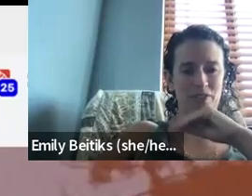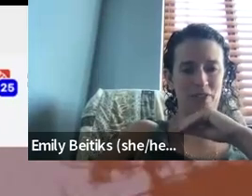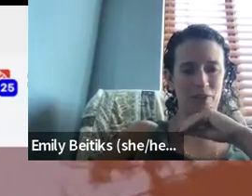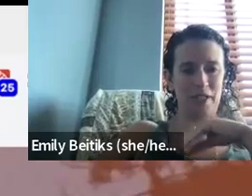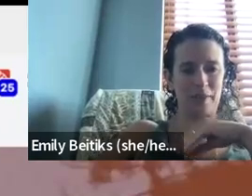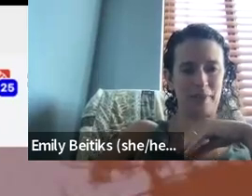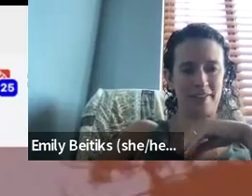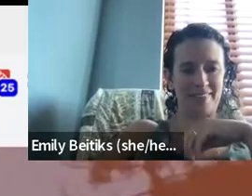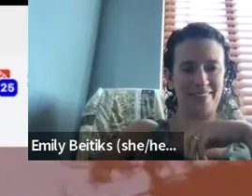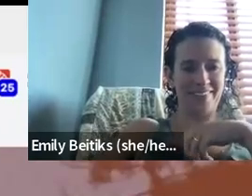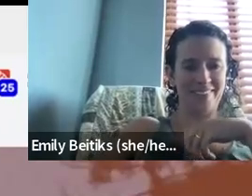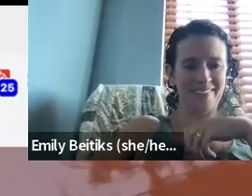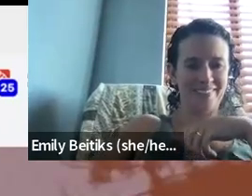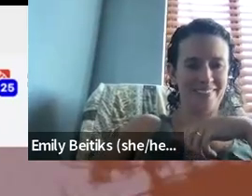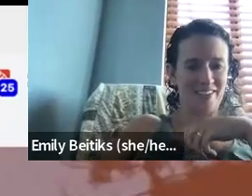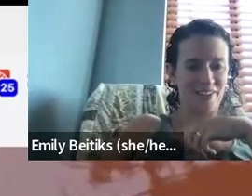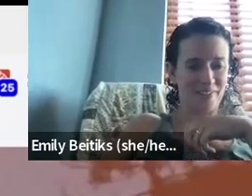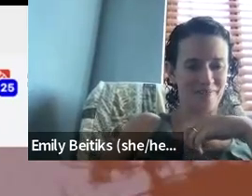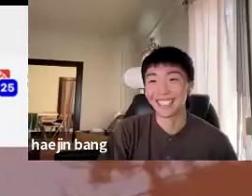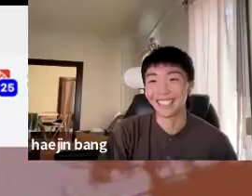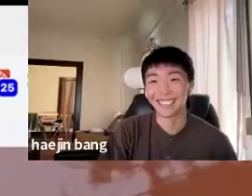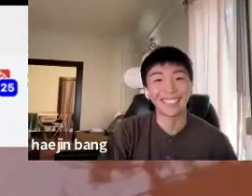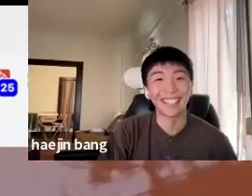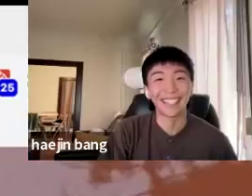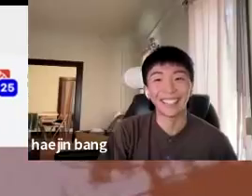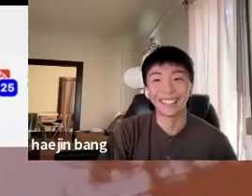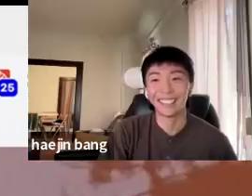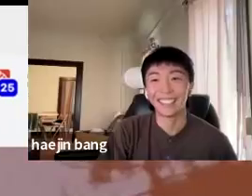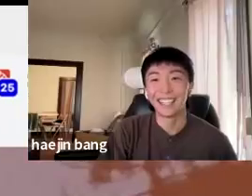the pace for the reading, please. Thank you for the reminder.